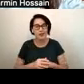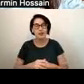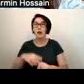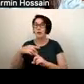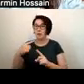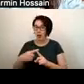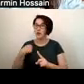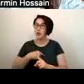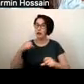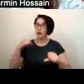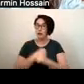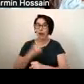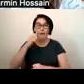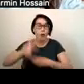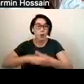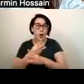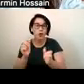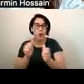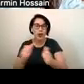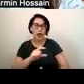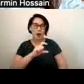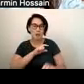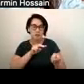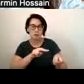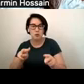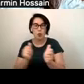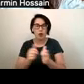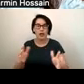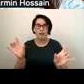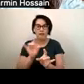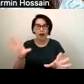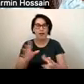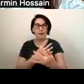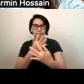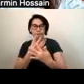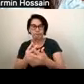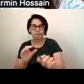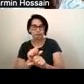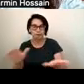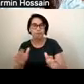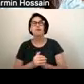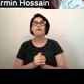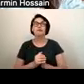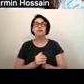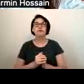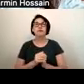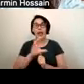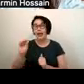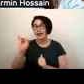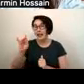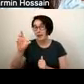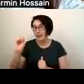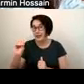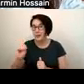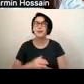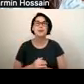world without prisons, policing, and capitalism. We're sitting today with some brilliant organizers and people